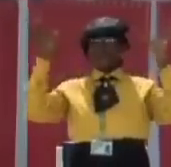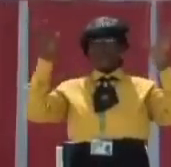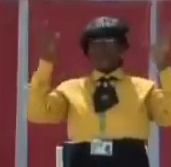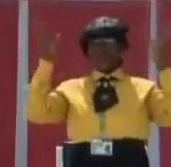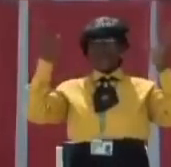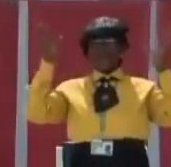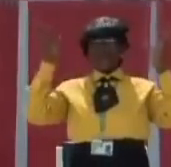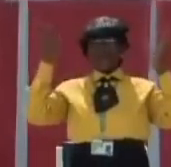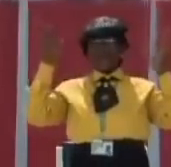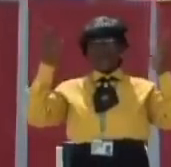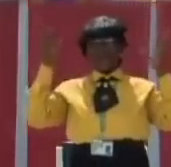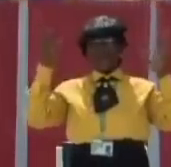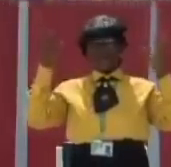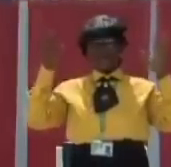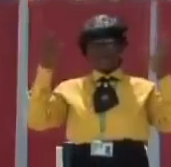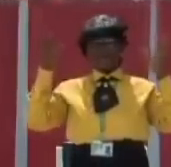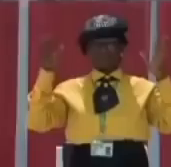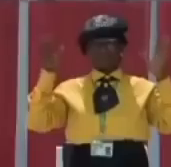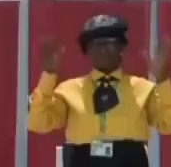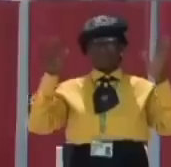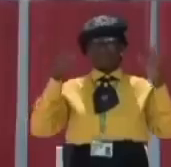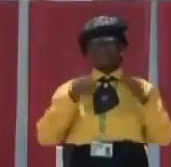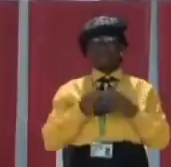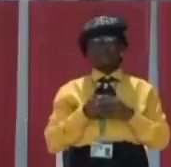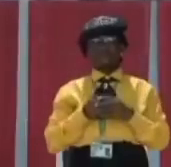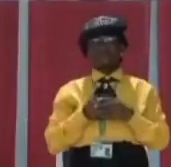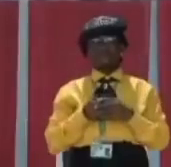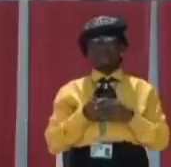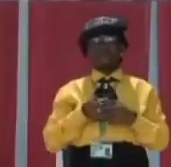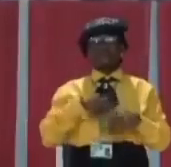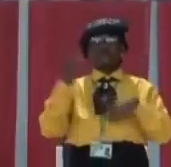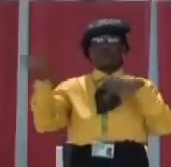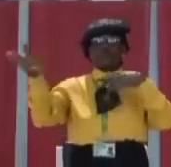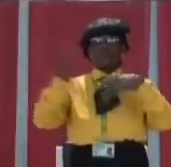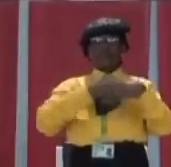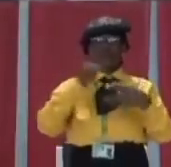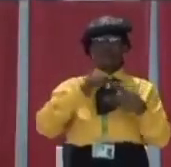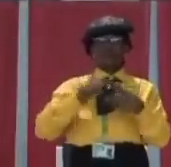And we can go back to our seats. God bless you.